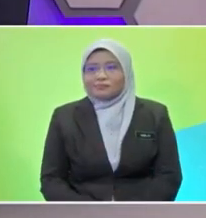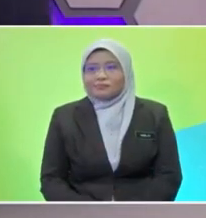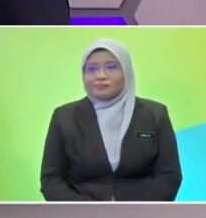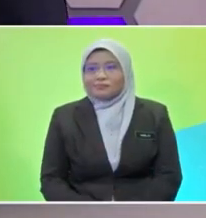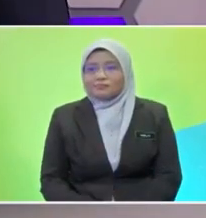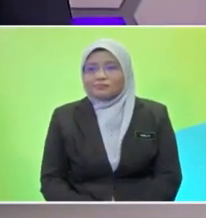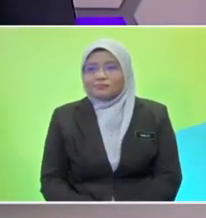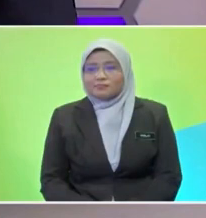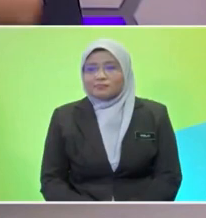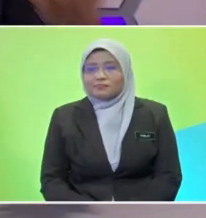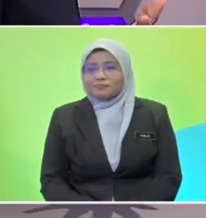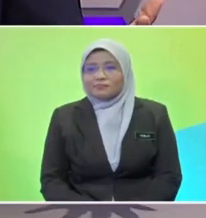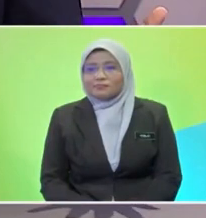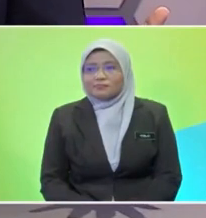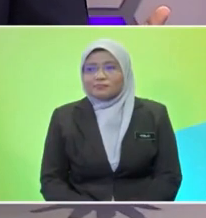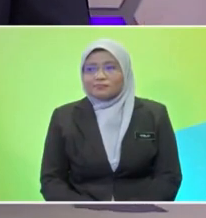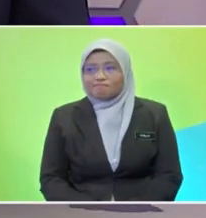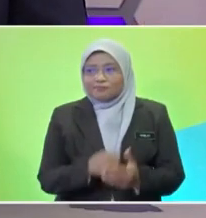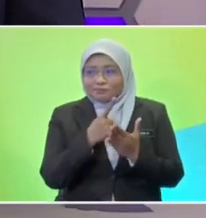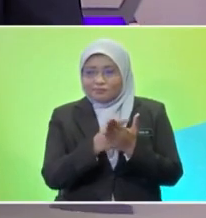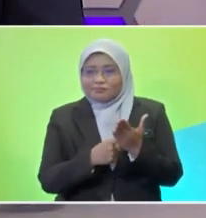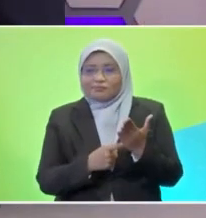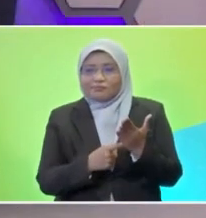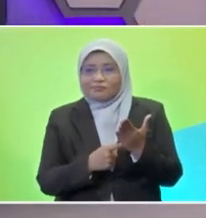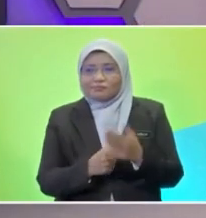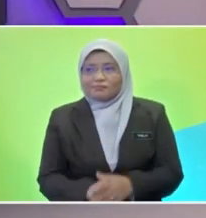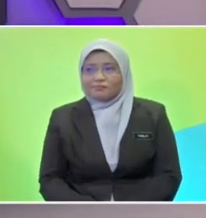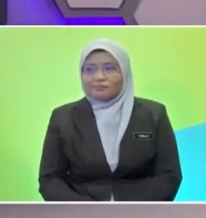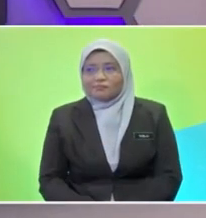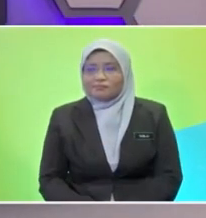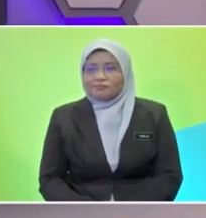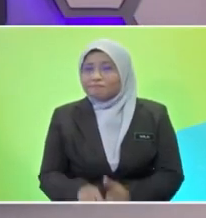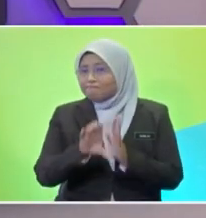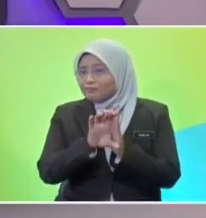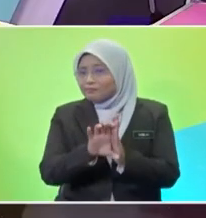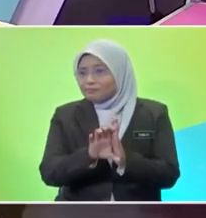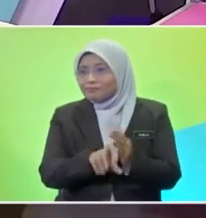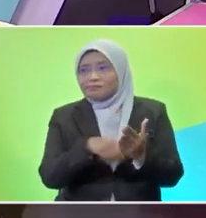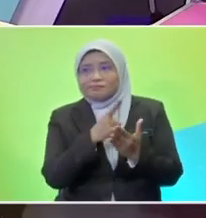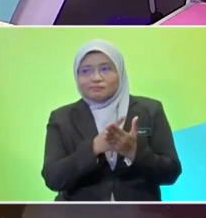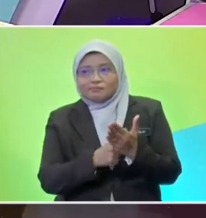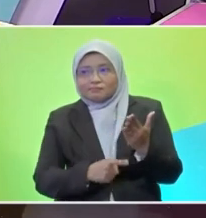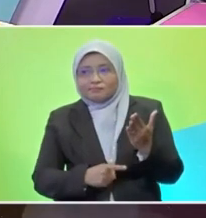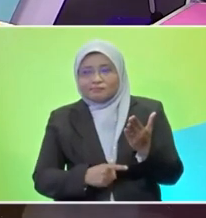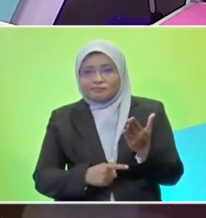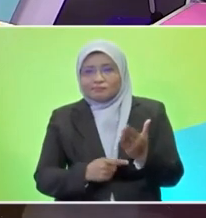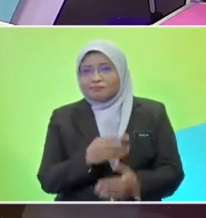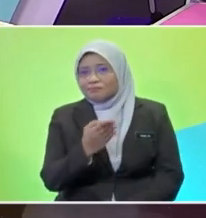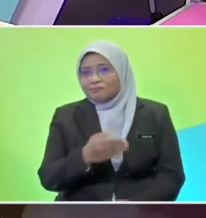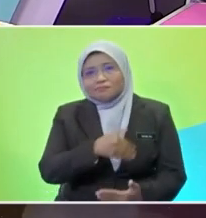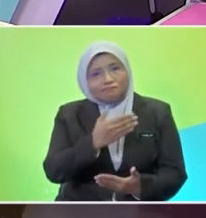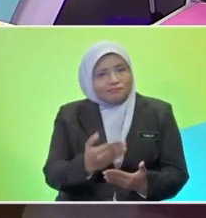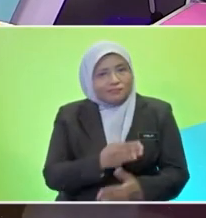front of us, perhaps we want to ask the singer, what is your new single? What is your new song,